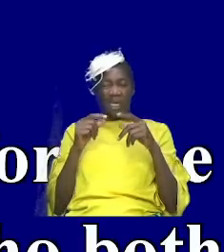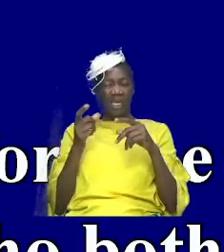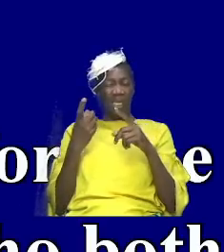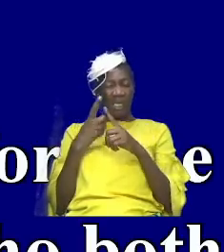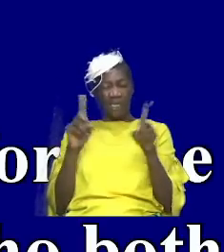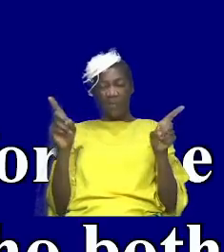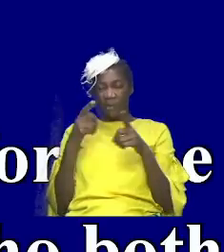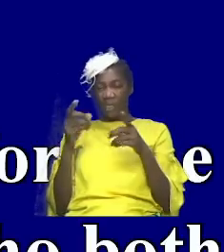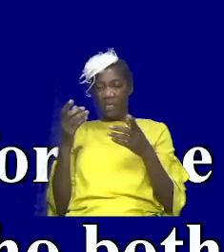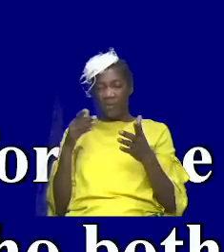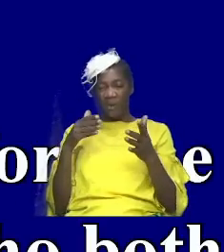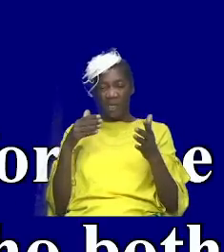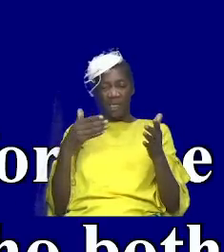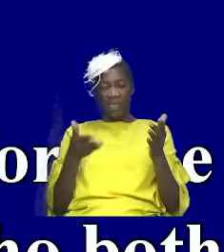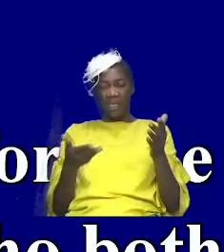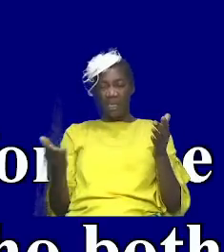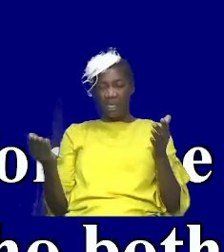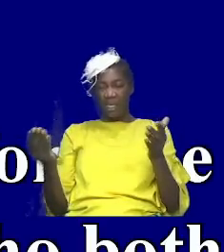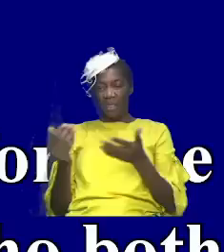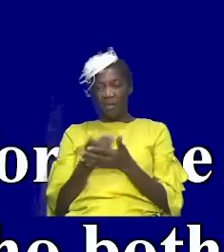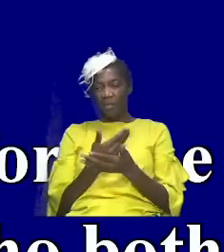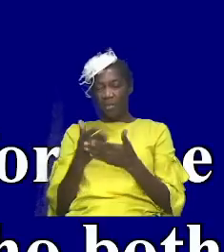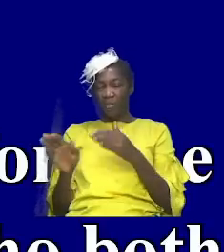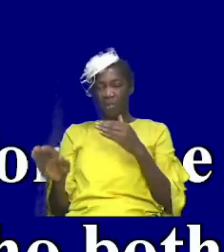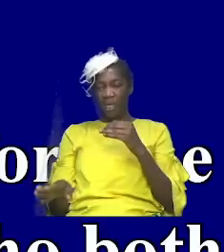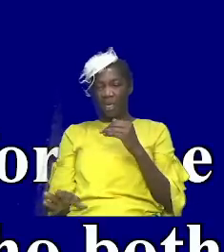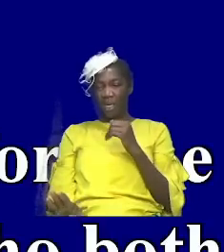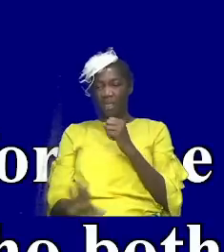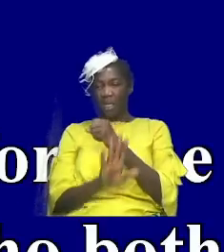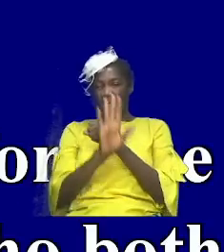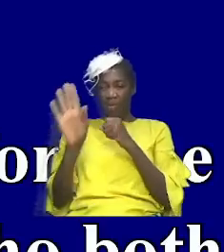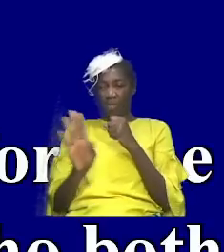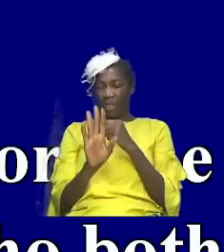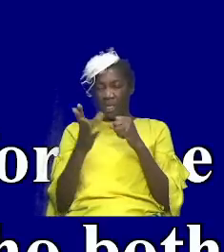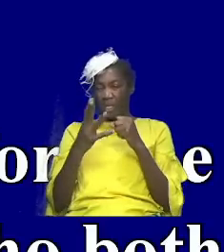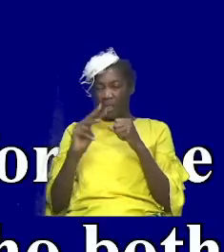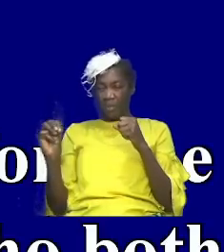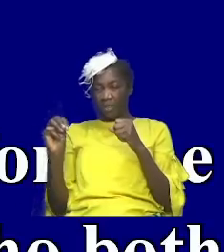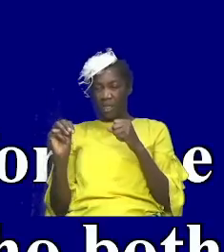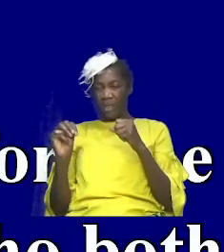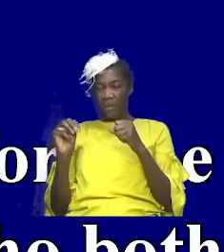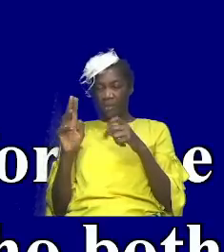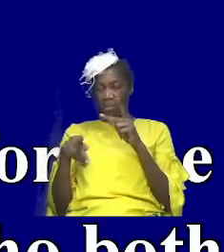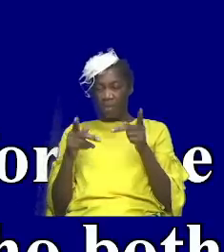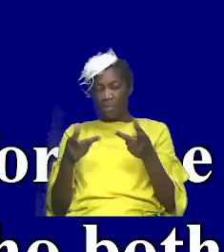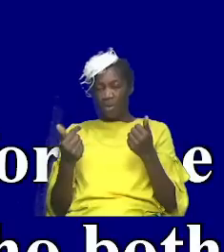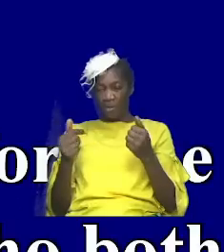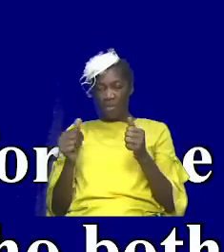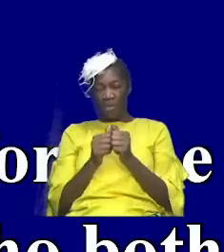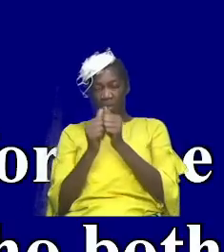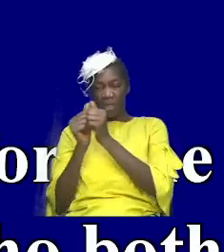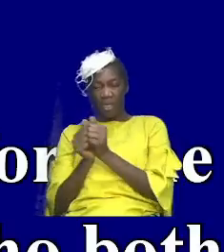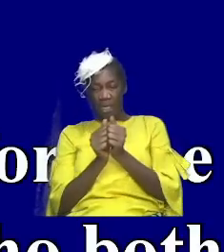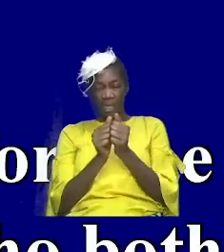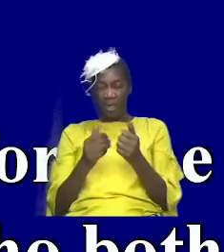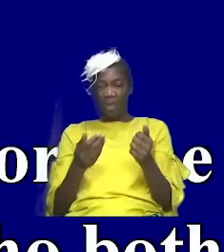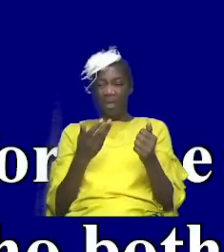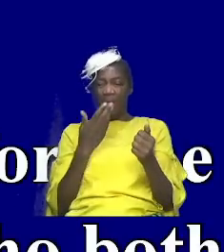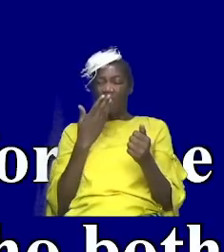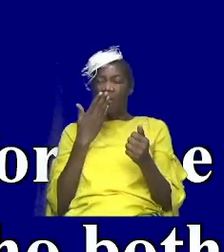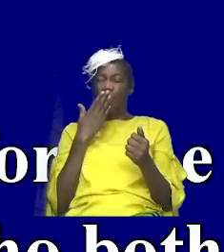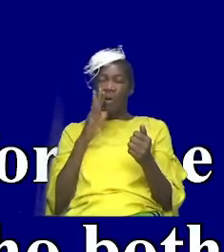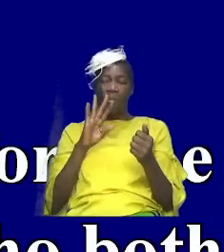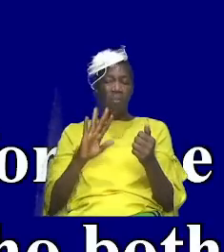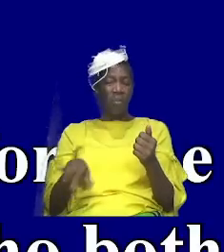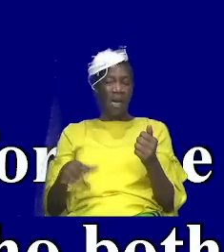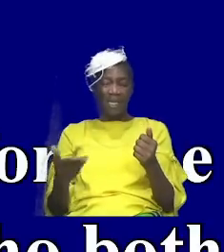some people cannot even defend themselves because folks come together with devious motives. You better believe to try to